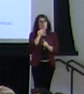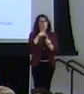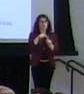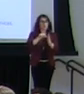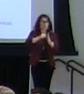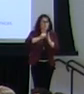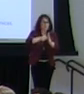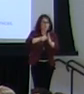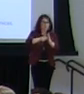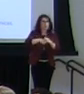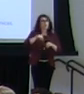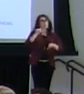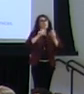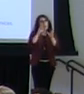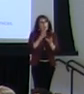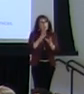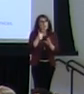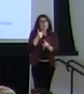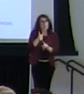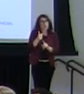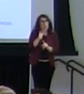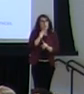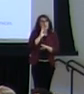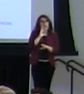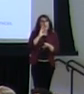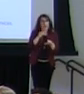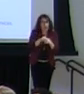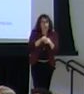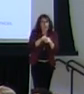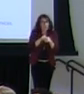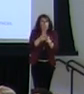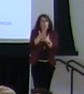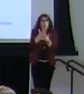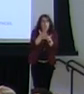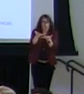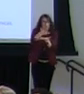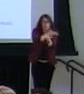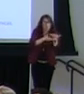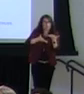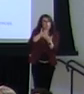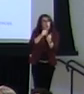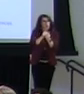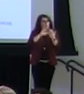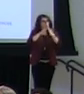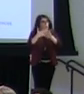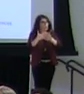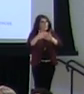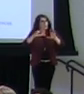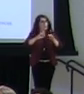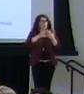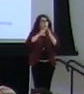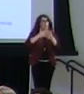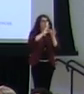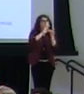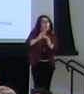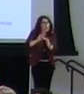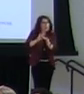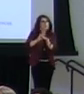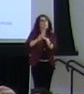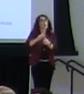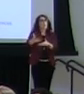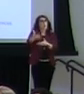as scientists who are engaged in the community and doing community-based